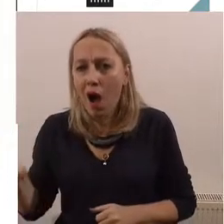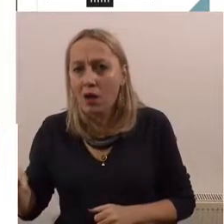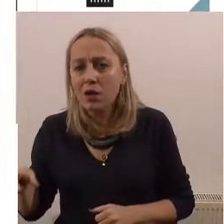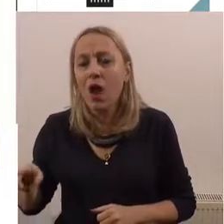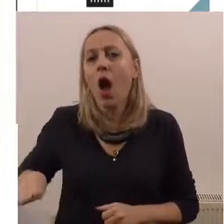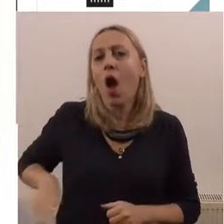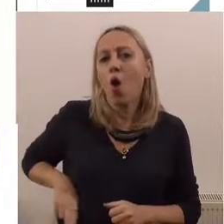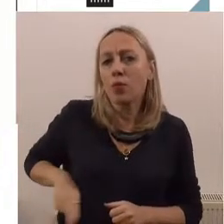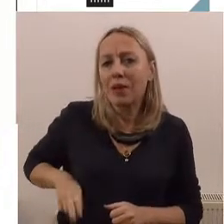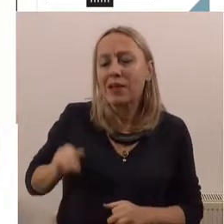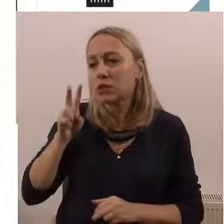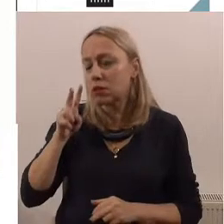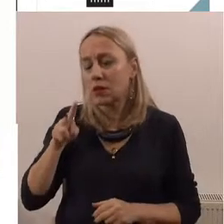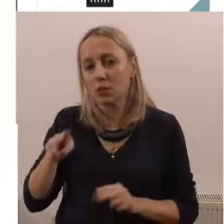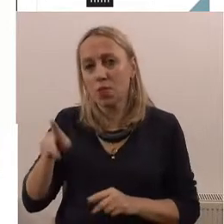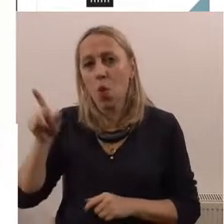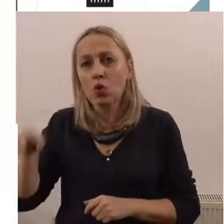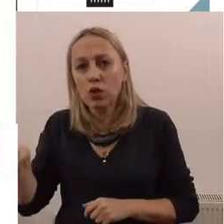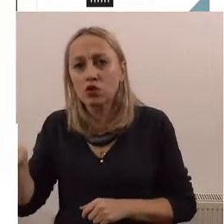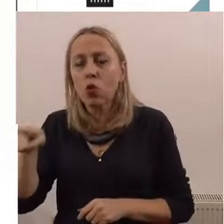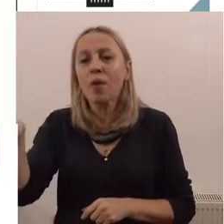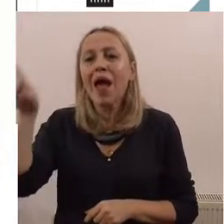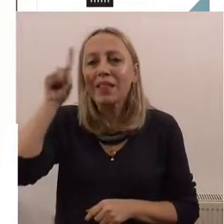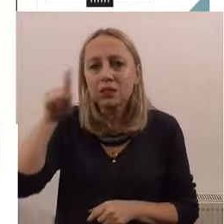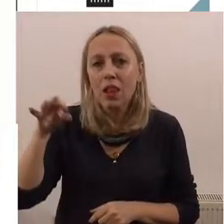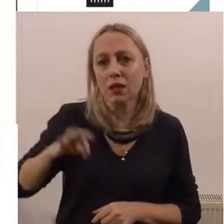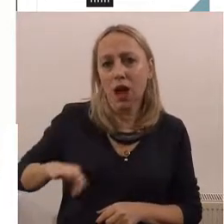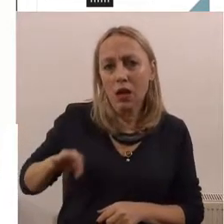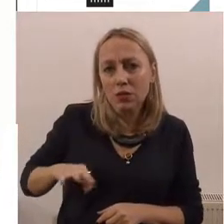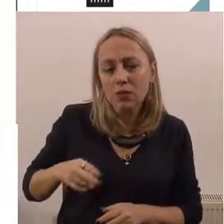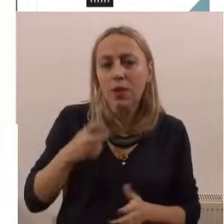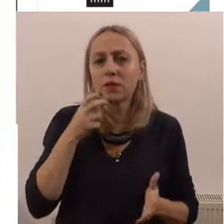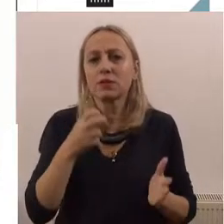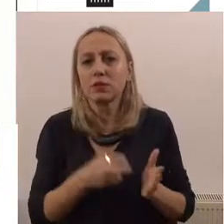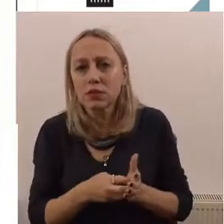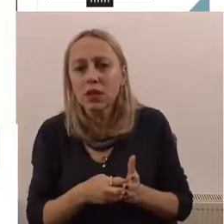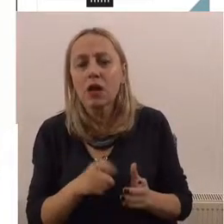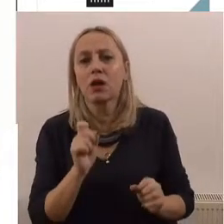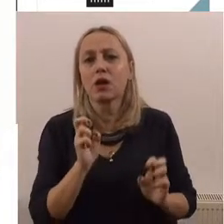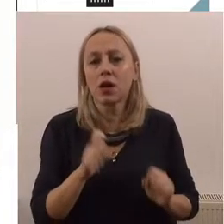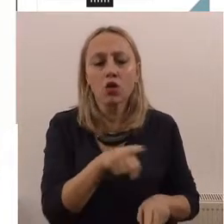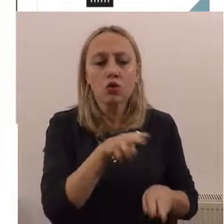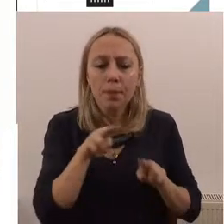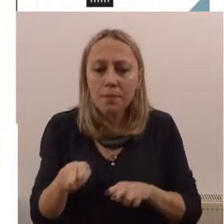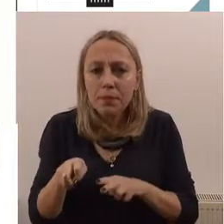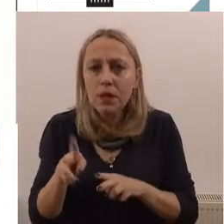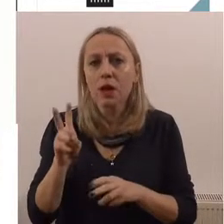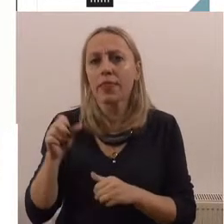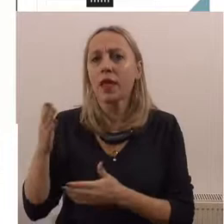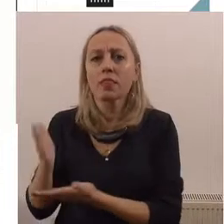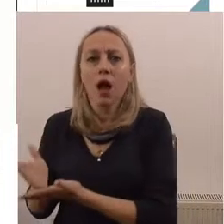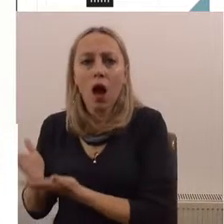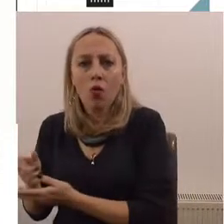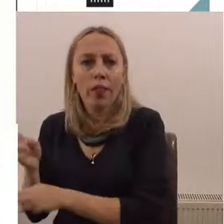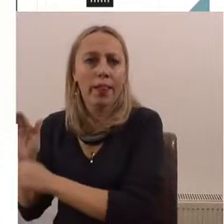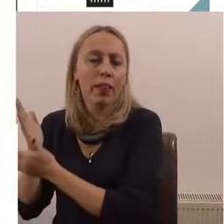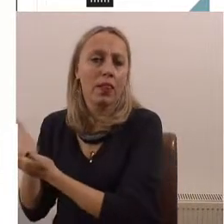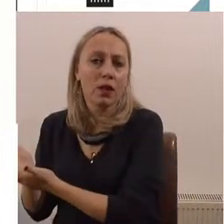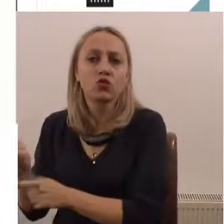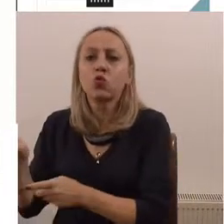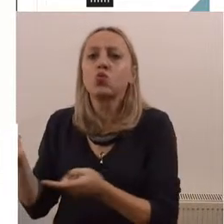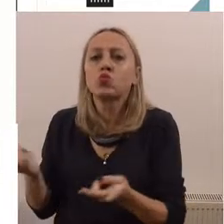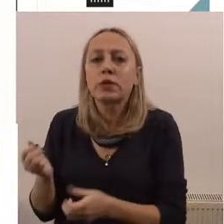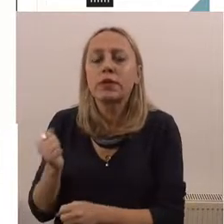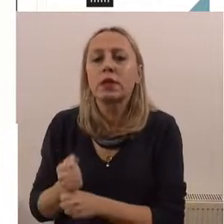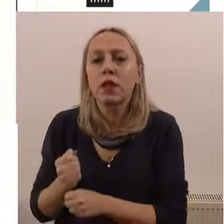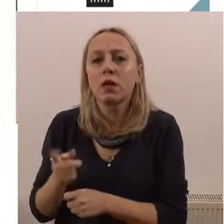So, and we have the challenge of teaching security staff who are constantly